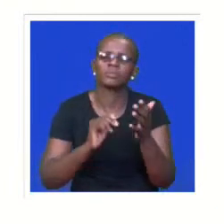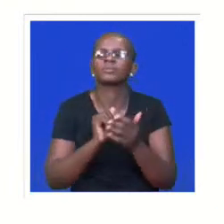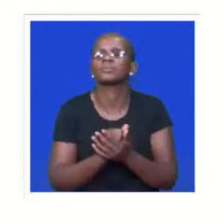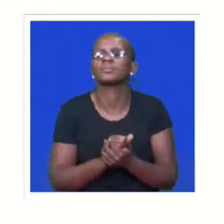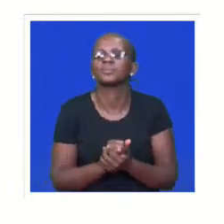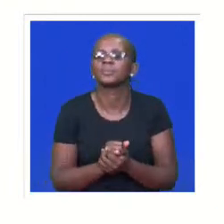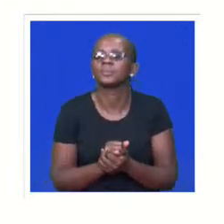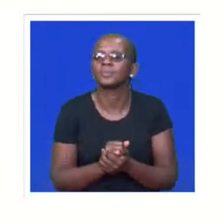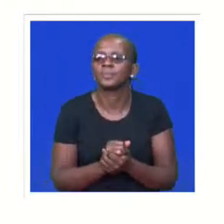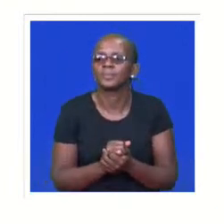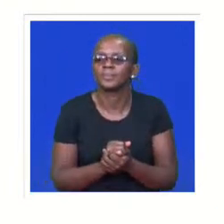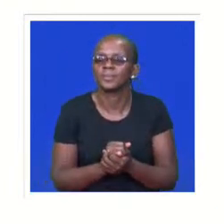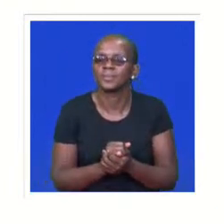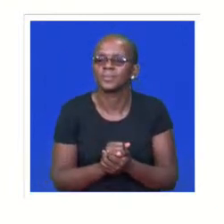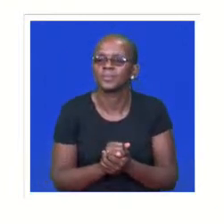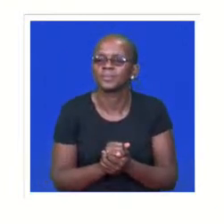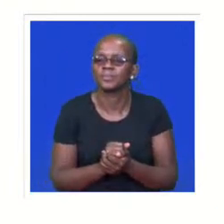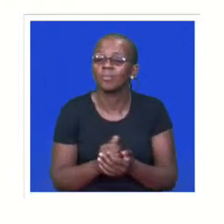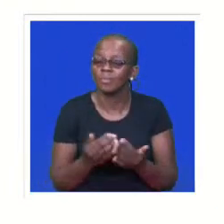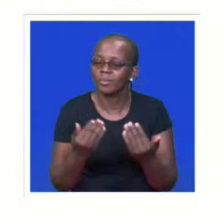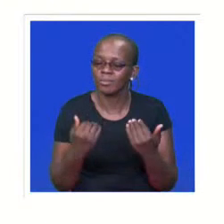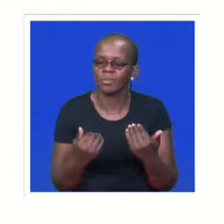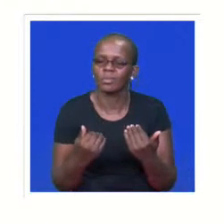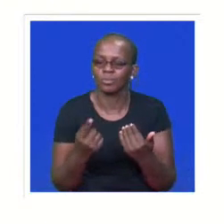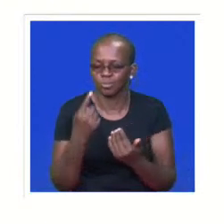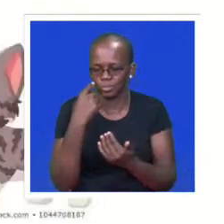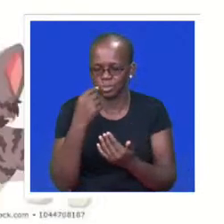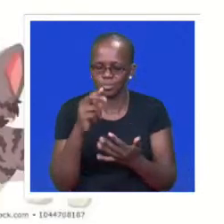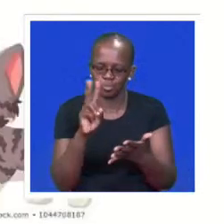this. Now, here is our story.